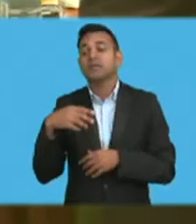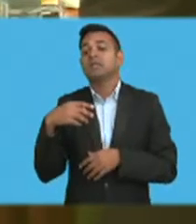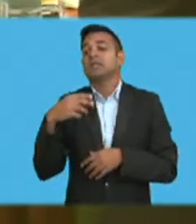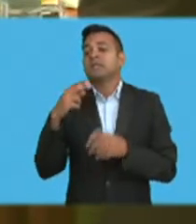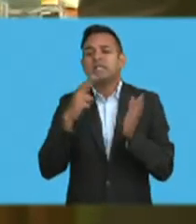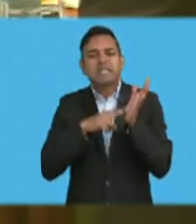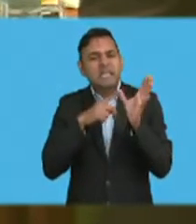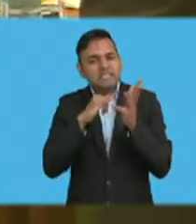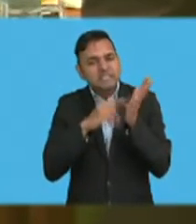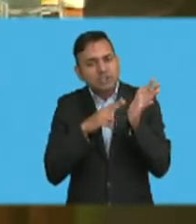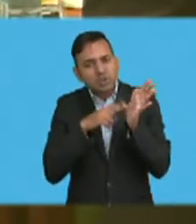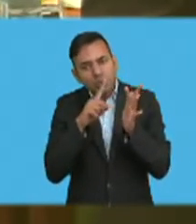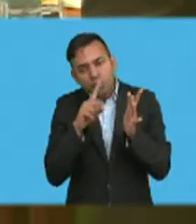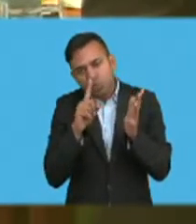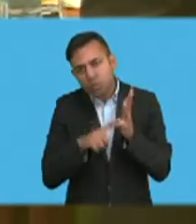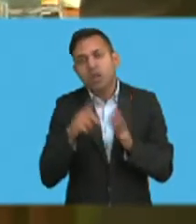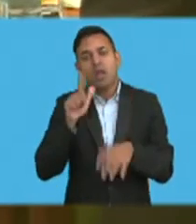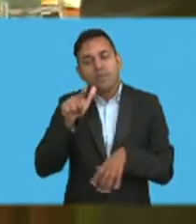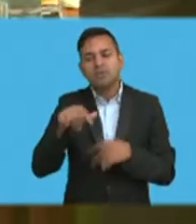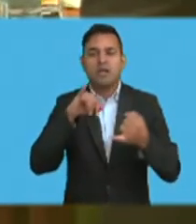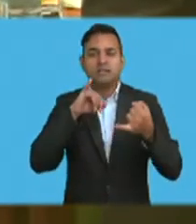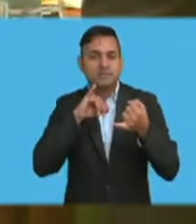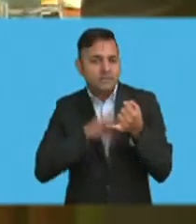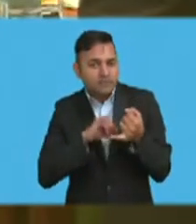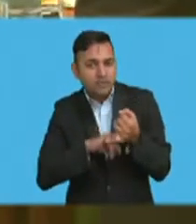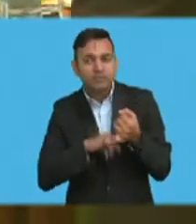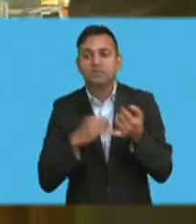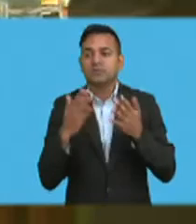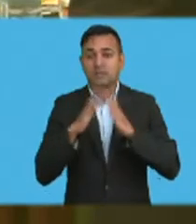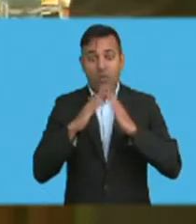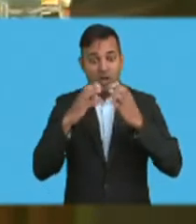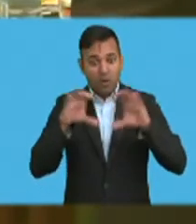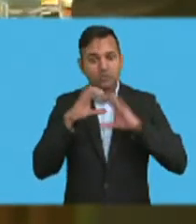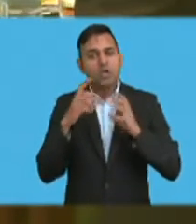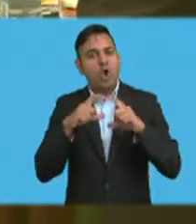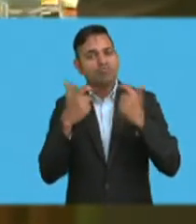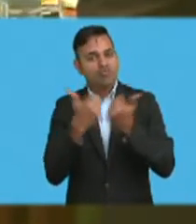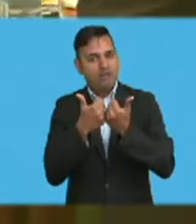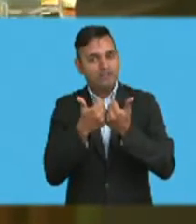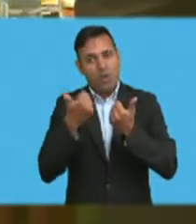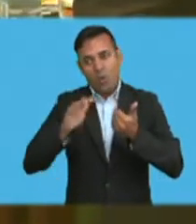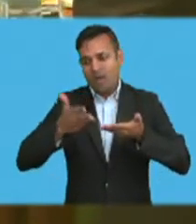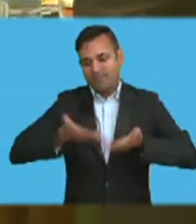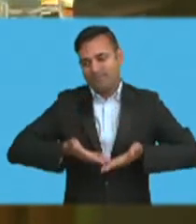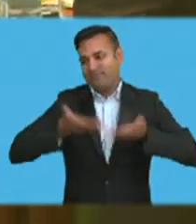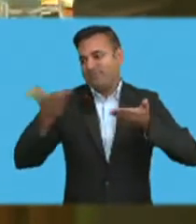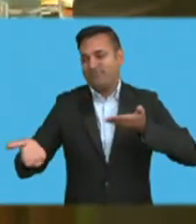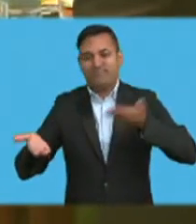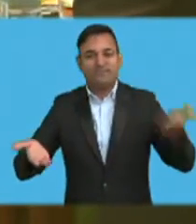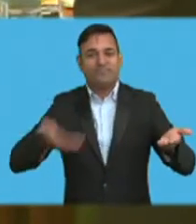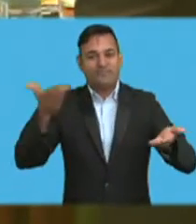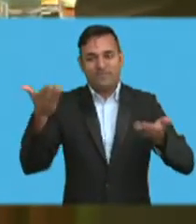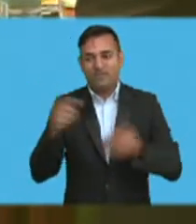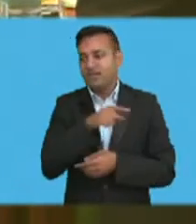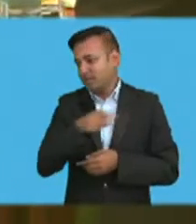Town Council, Sabsabu, Singtoka, and Suri. So they have awarded contracts. On the other hand, the 40 municipal councils have